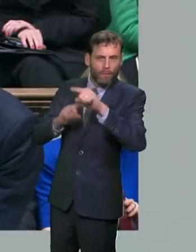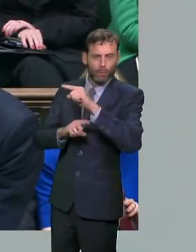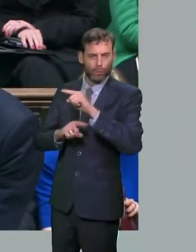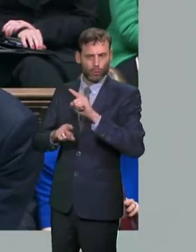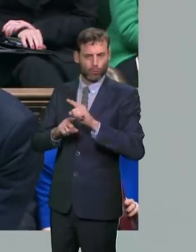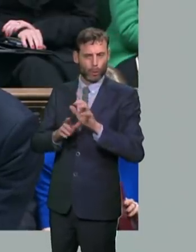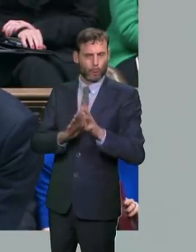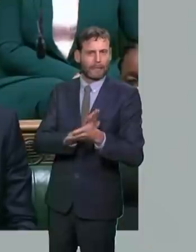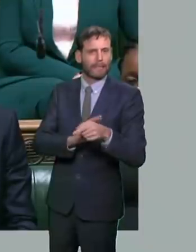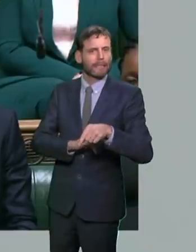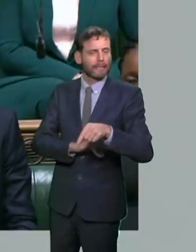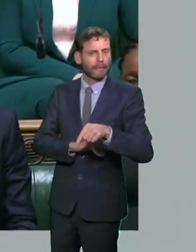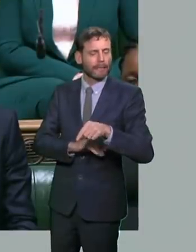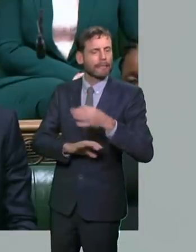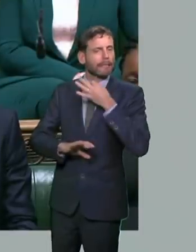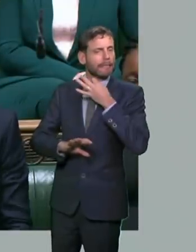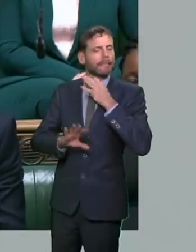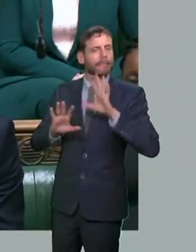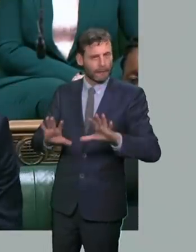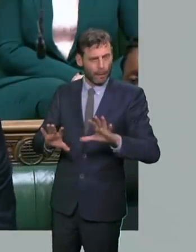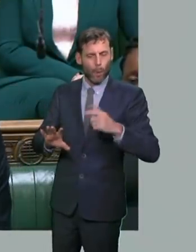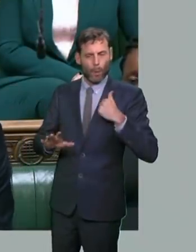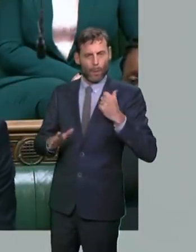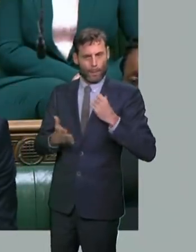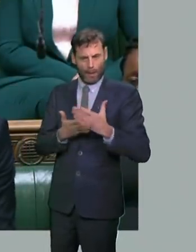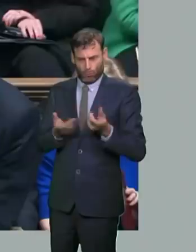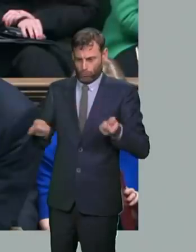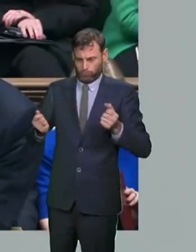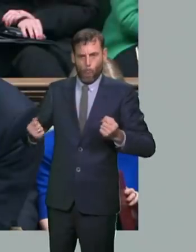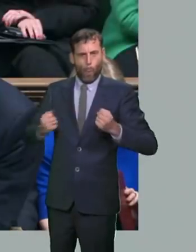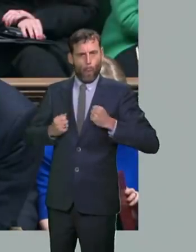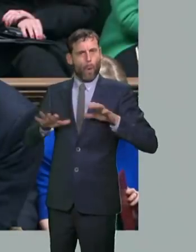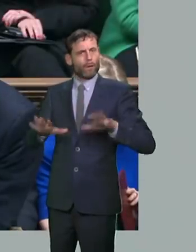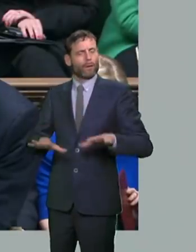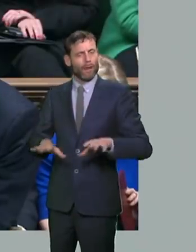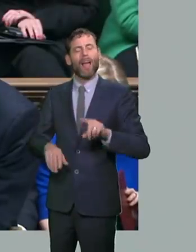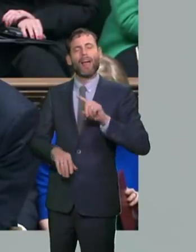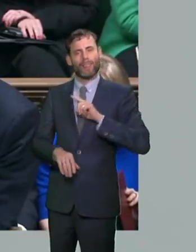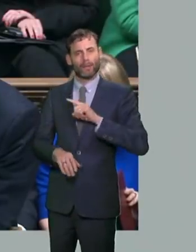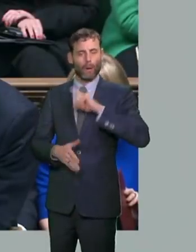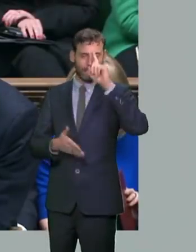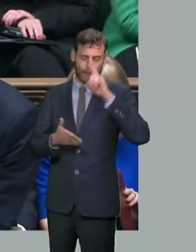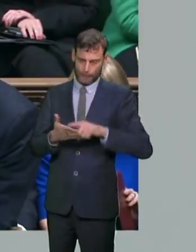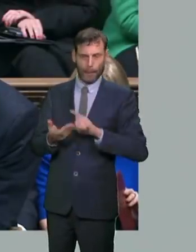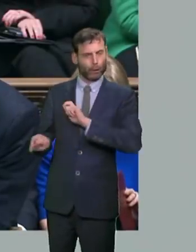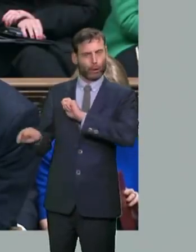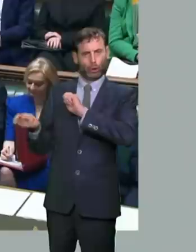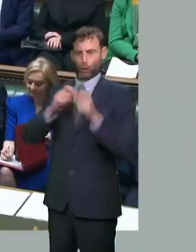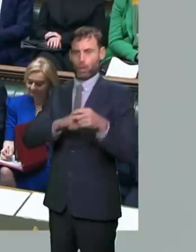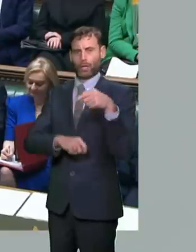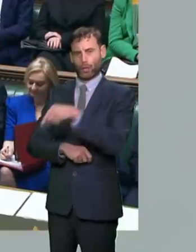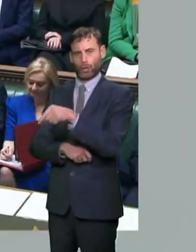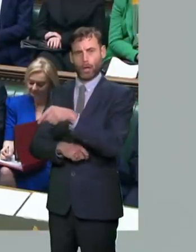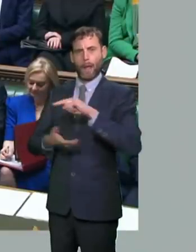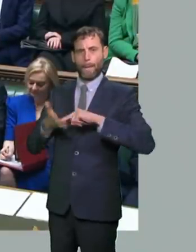adversarial countries in our critical national infrastructure, and so that's why we've taken the decisions that we have.